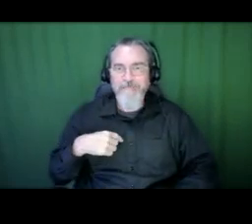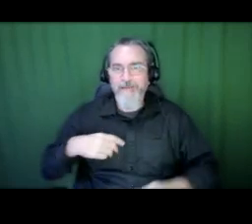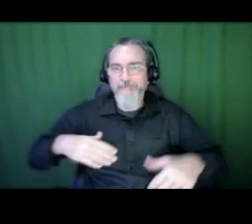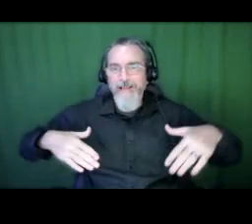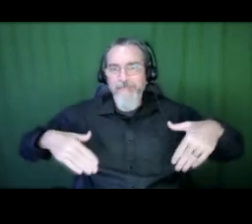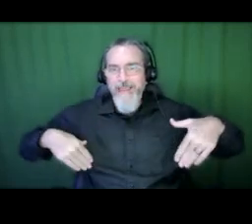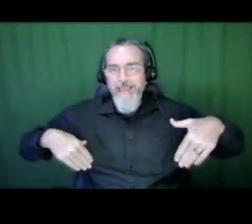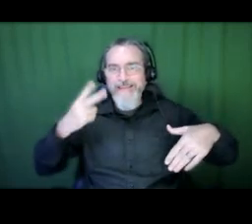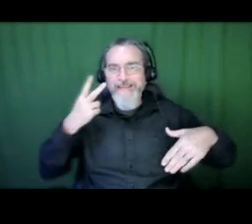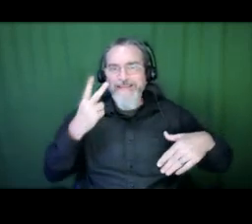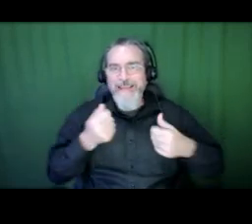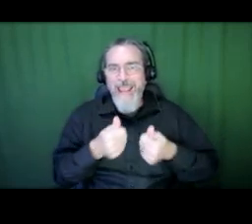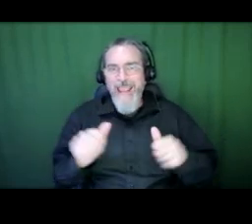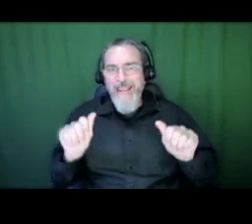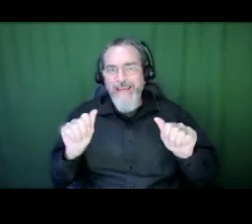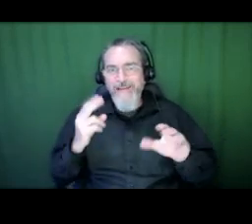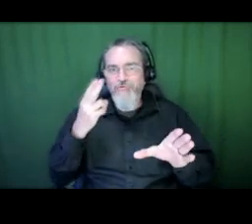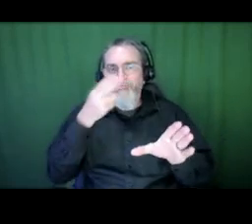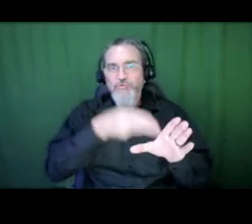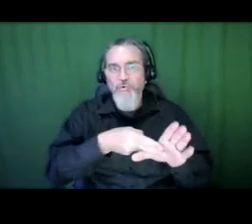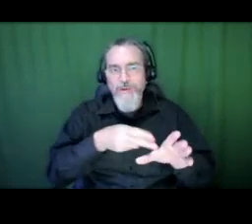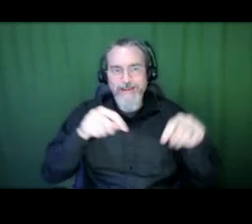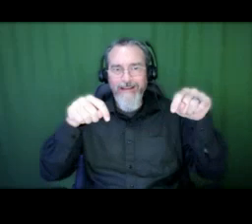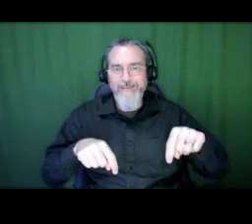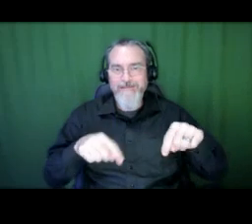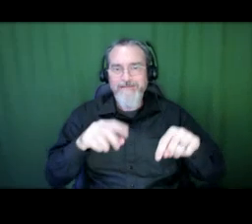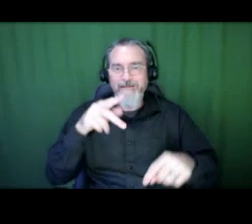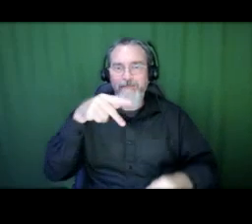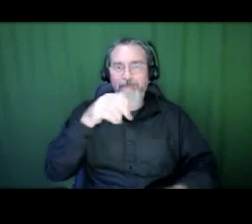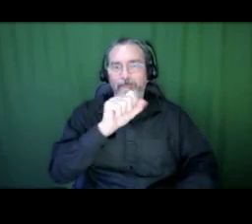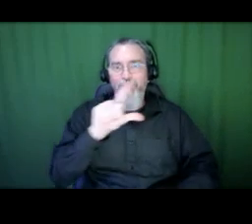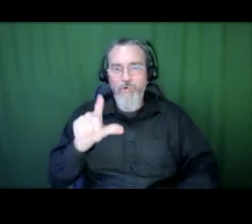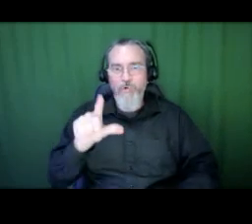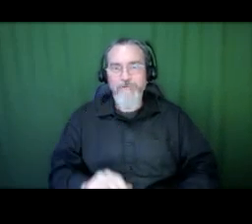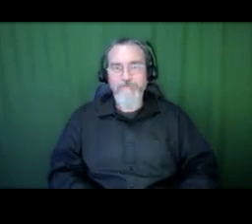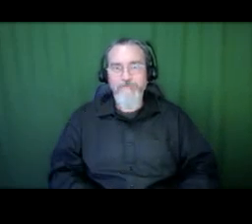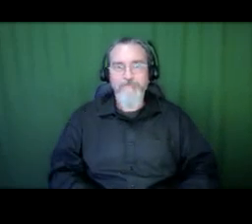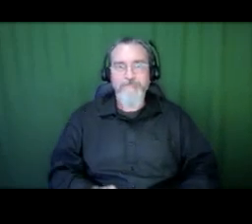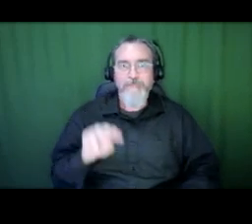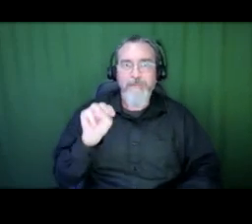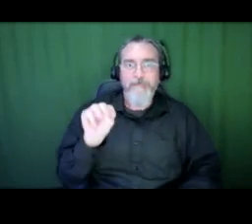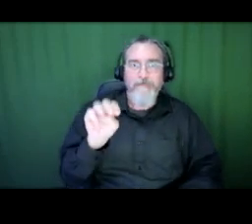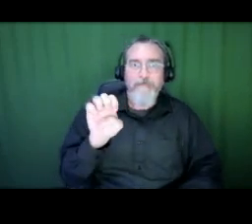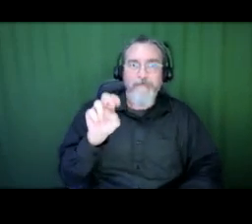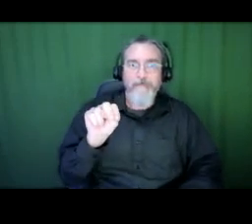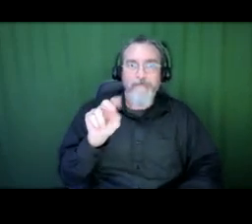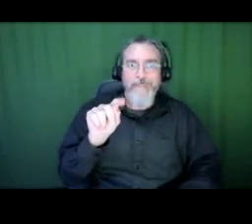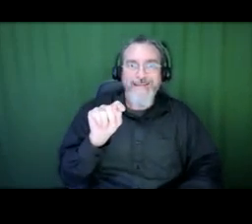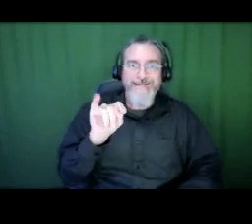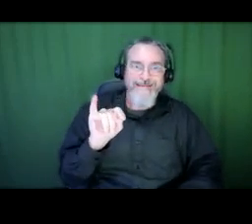So I'm going to emphasize again, menti.com